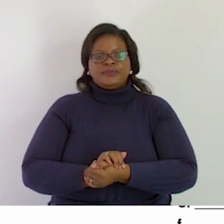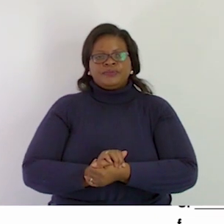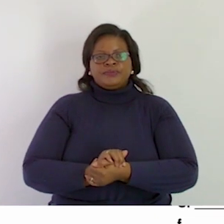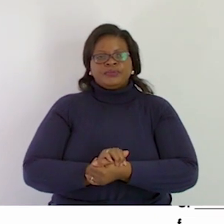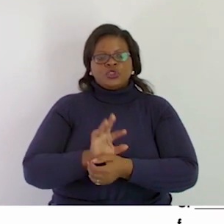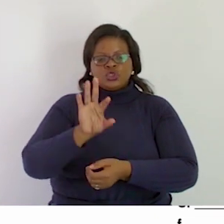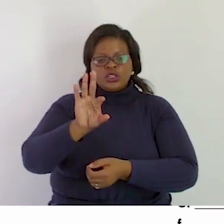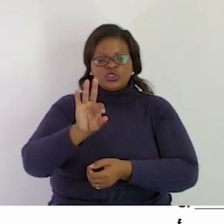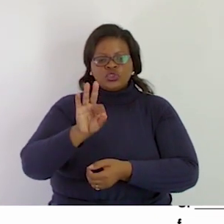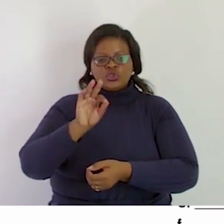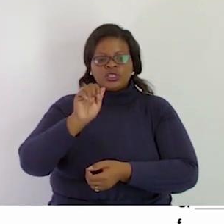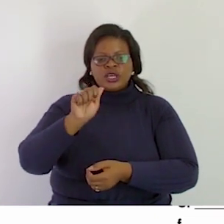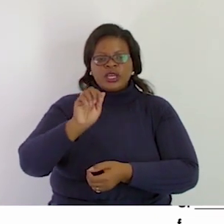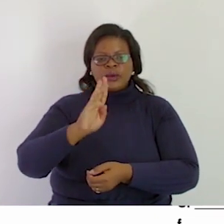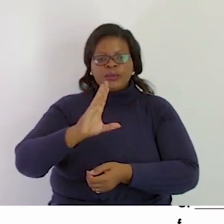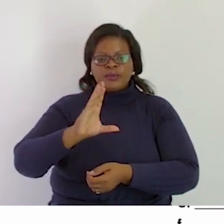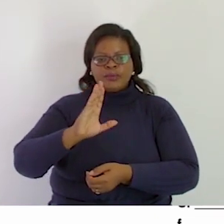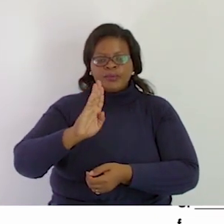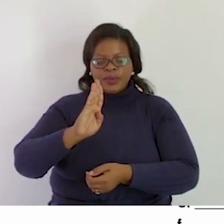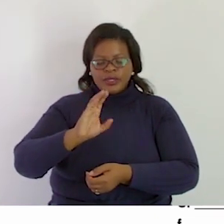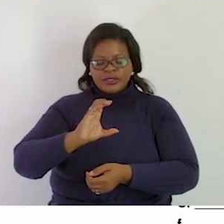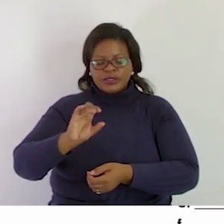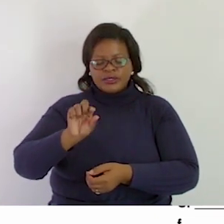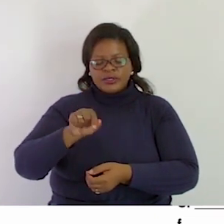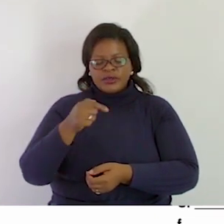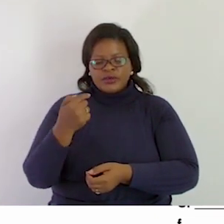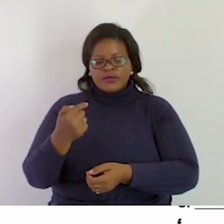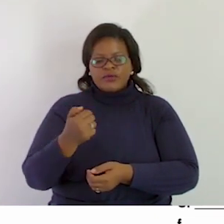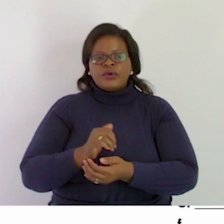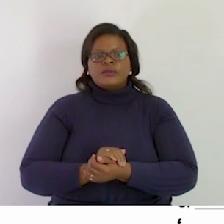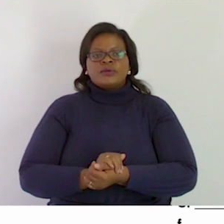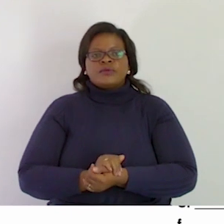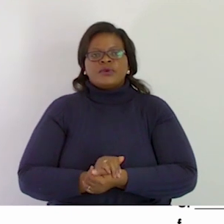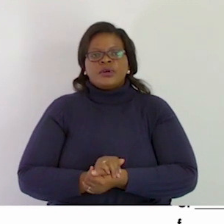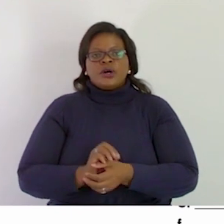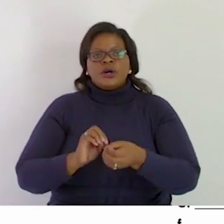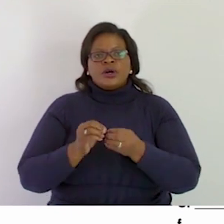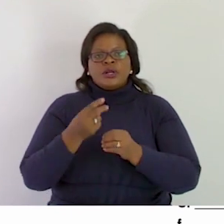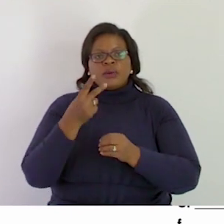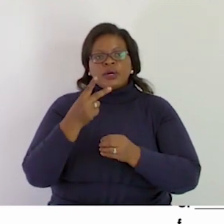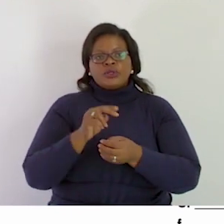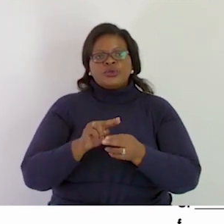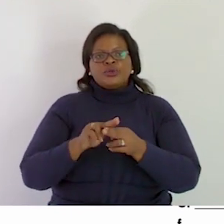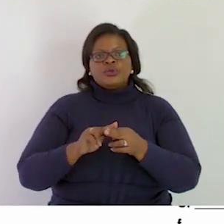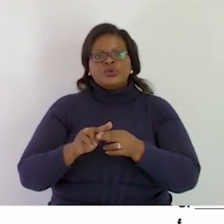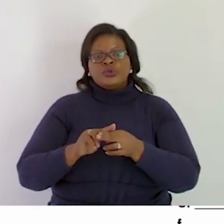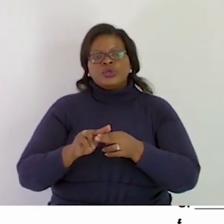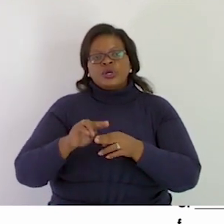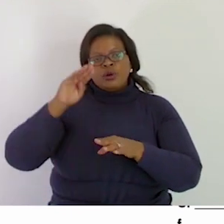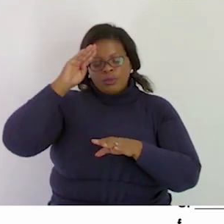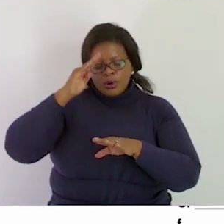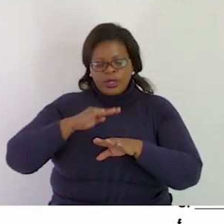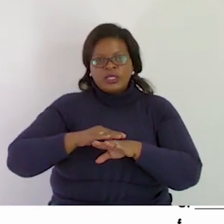a letter which is appropriate for that. Go to number 2. Use the properties of